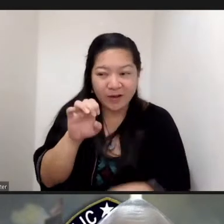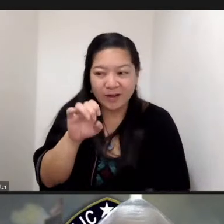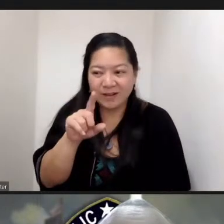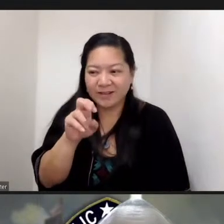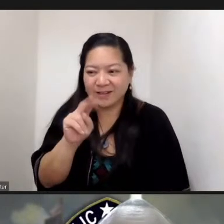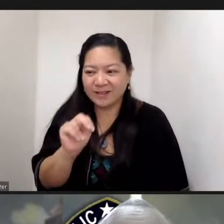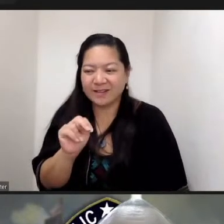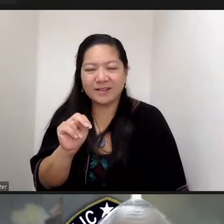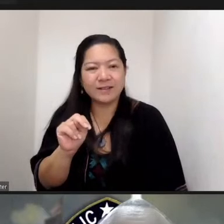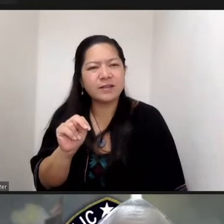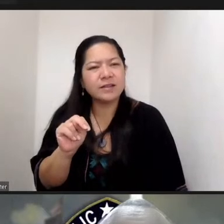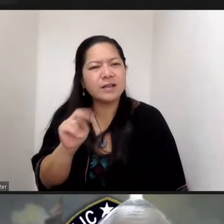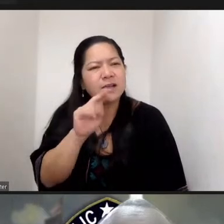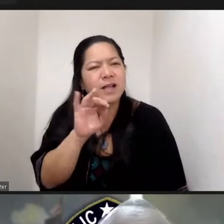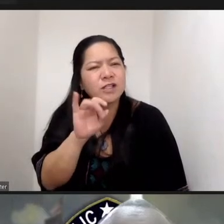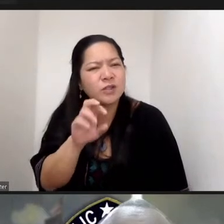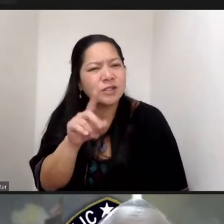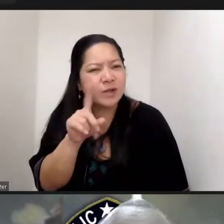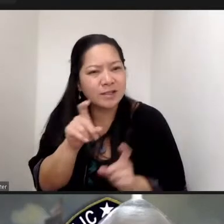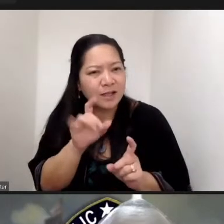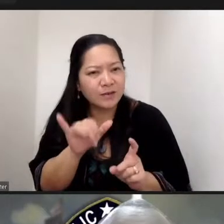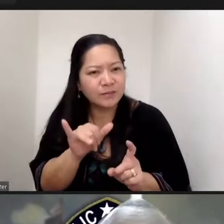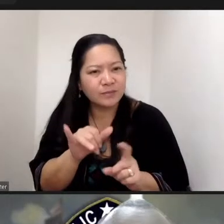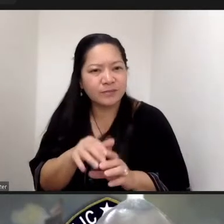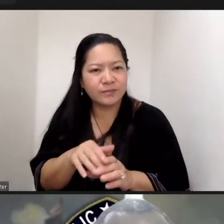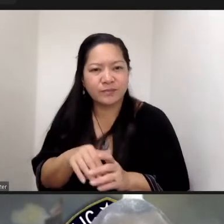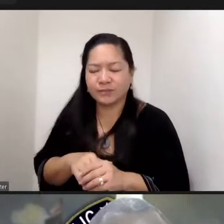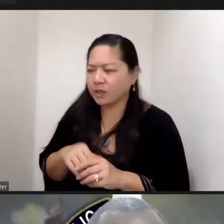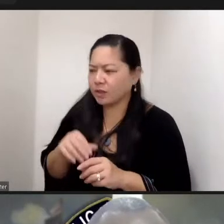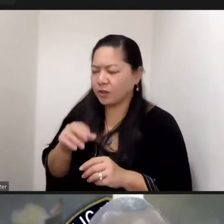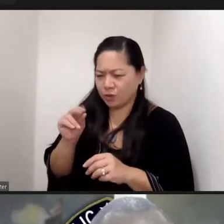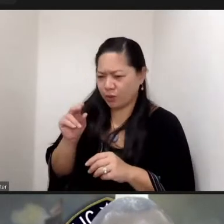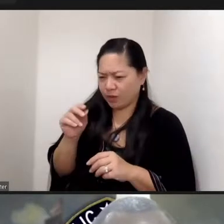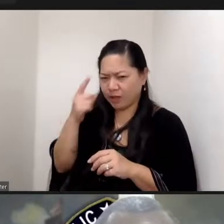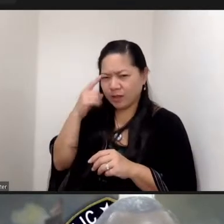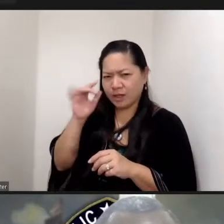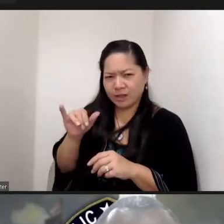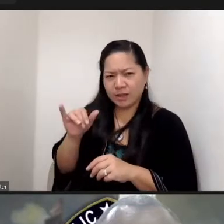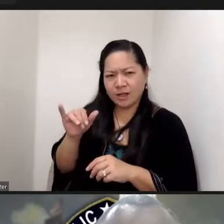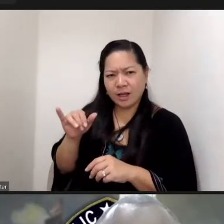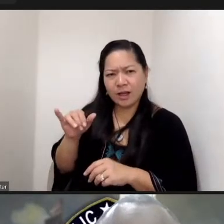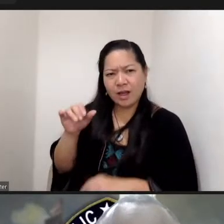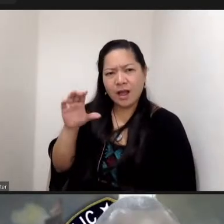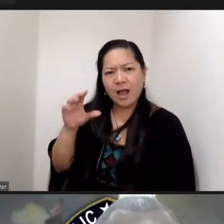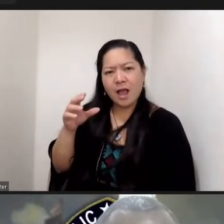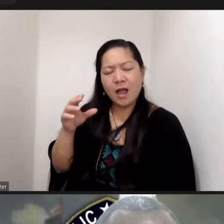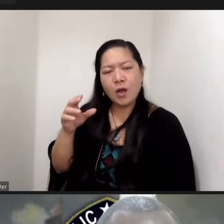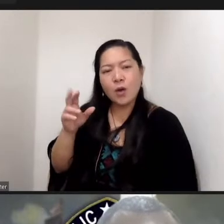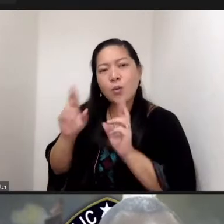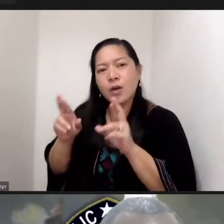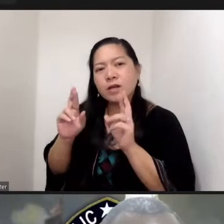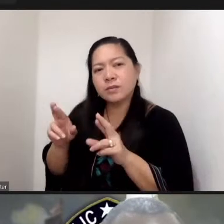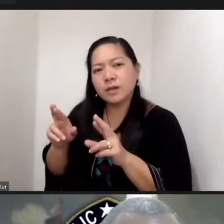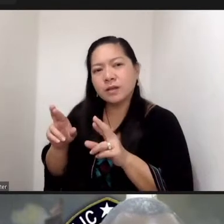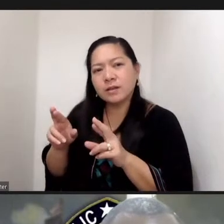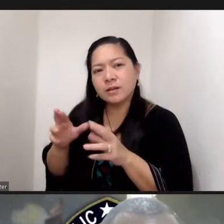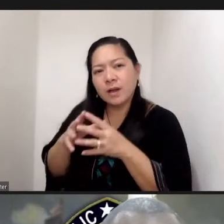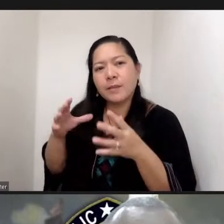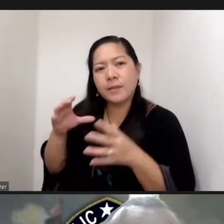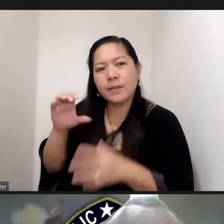Nestor? No, I'm asking, do you think that your handling of the pandemic response will be a major election